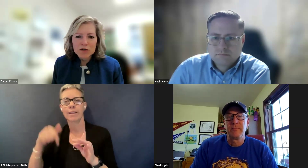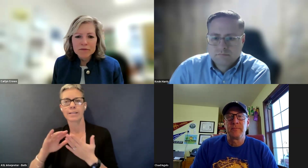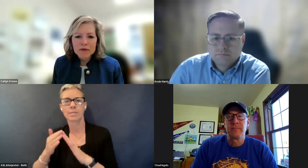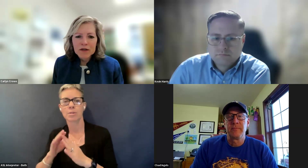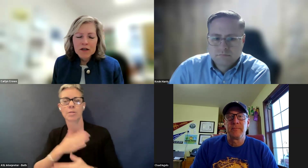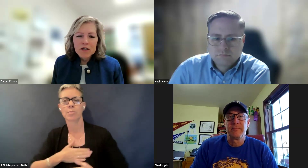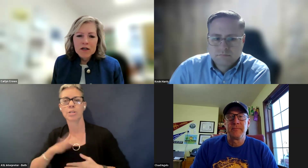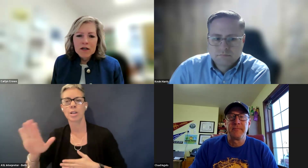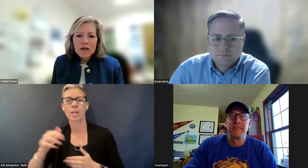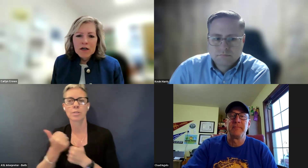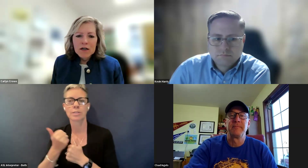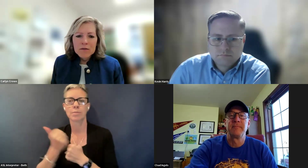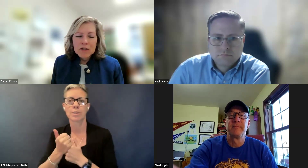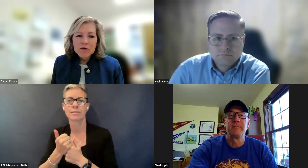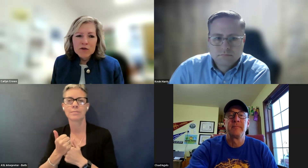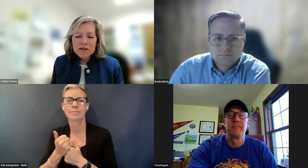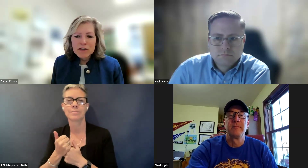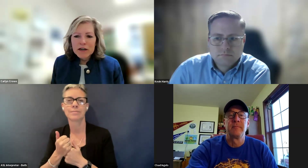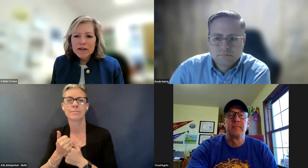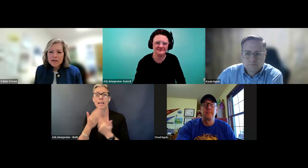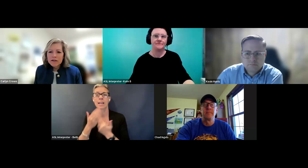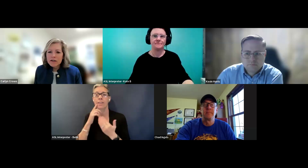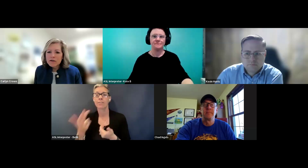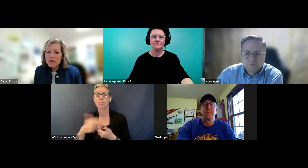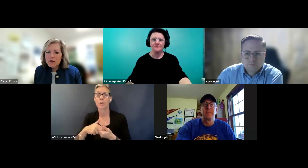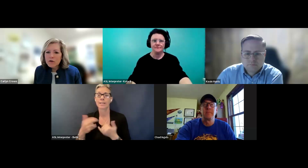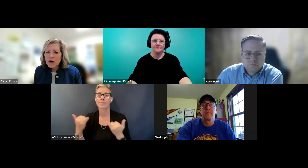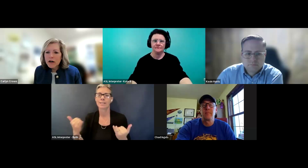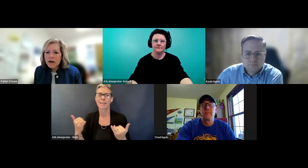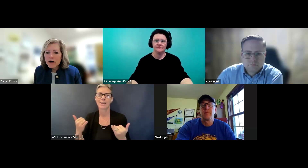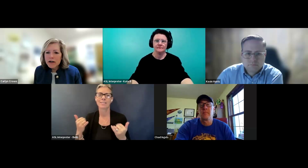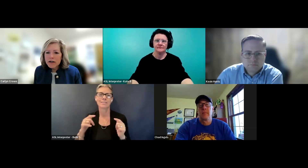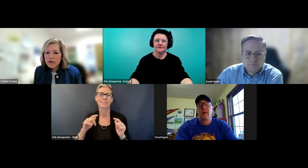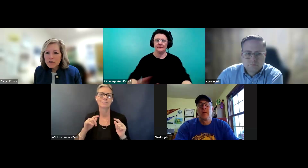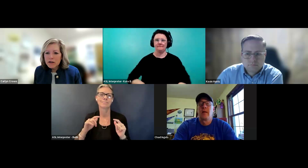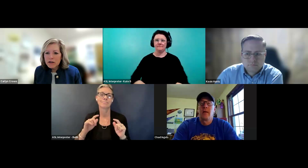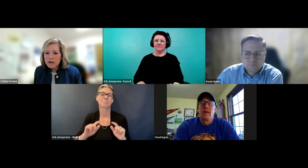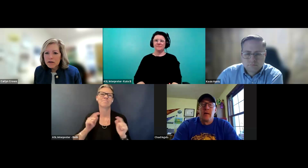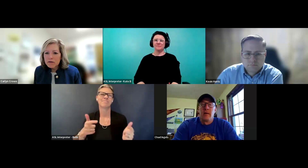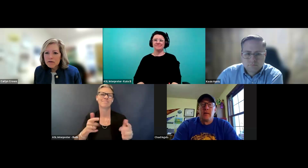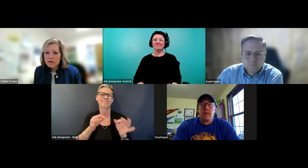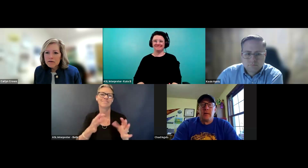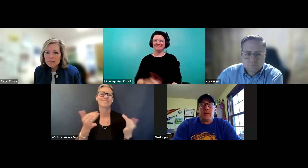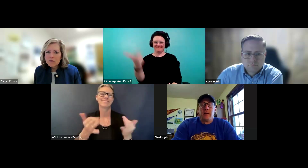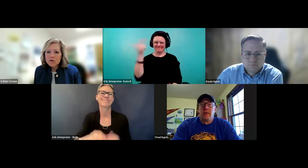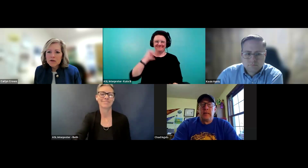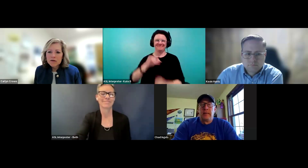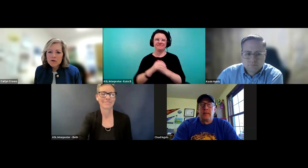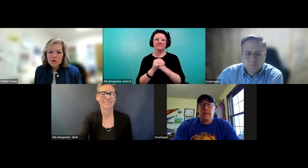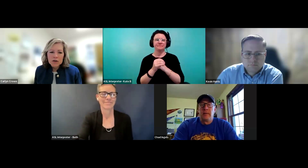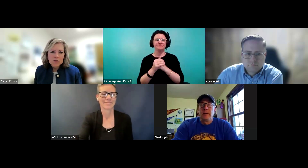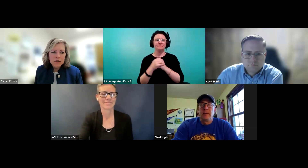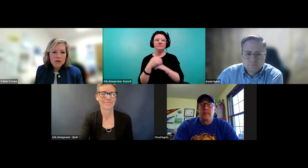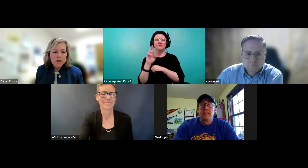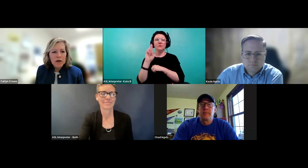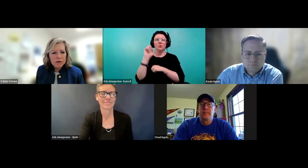your support. And thanks for joining today. So it looks like